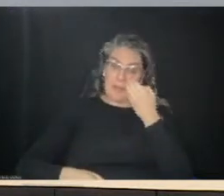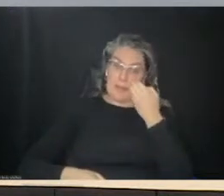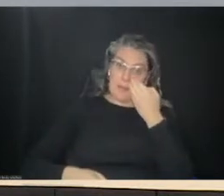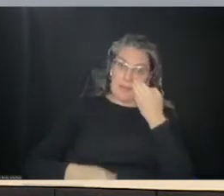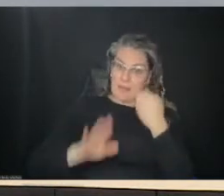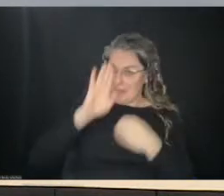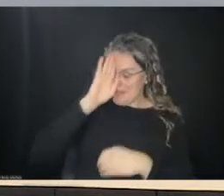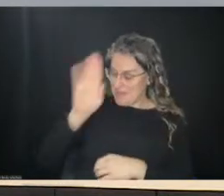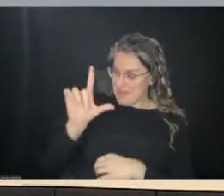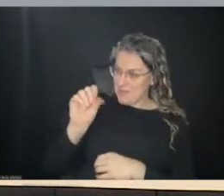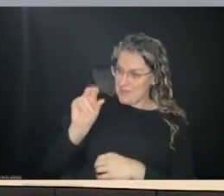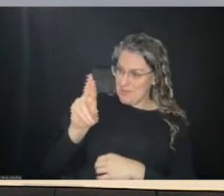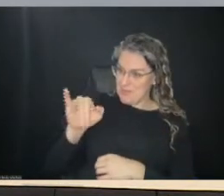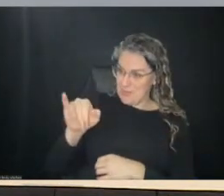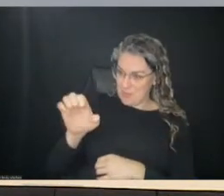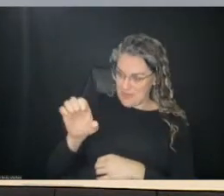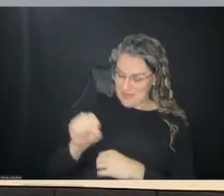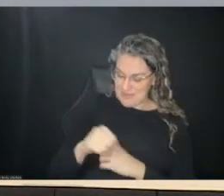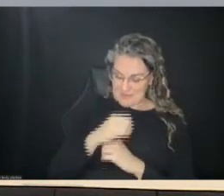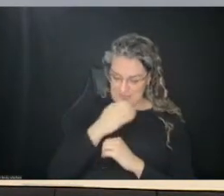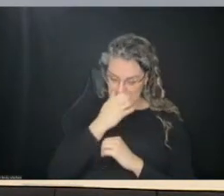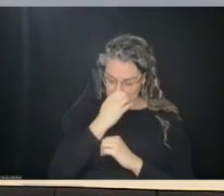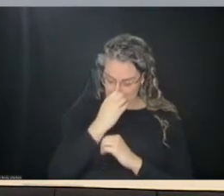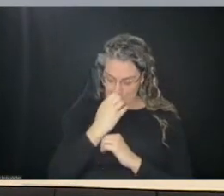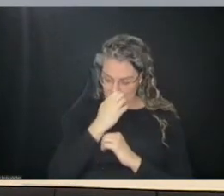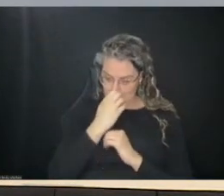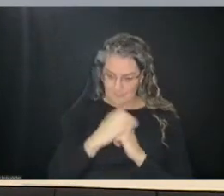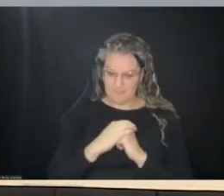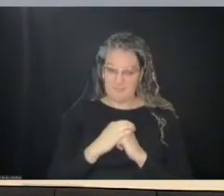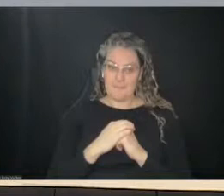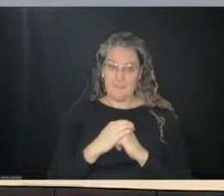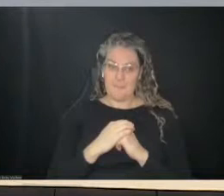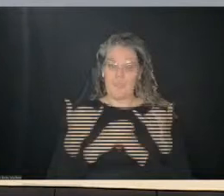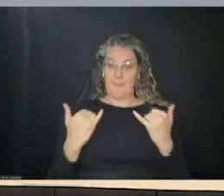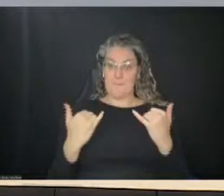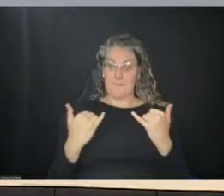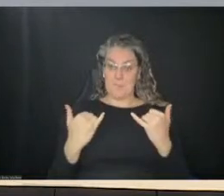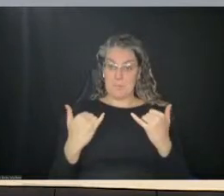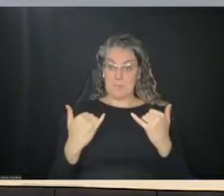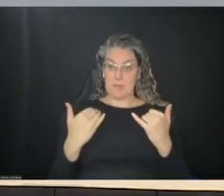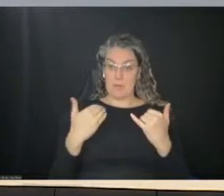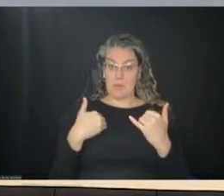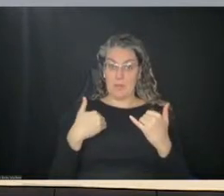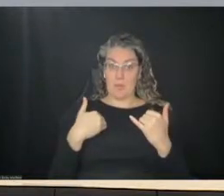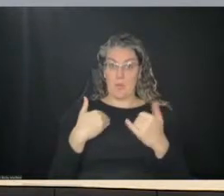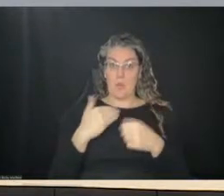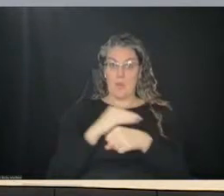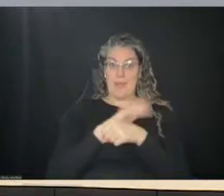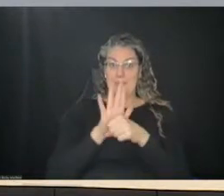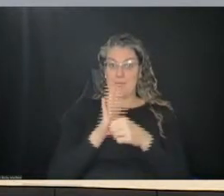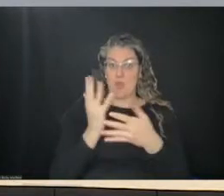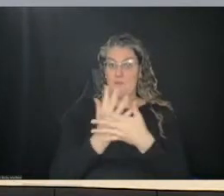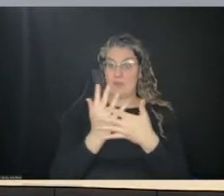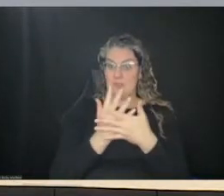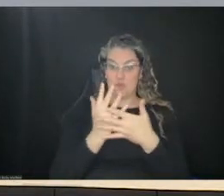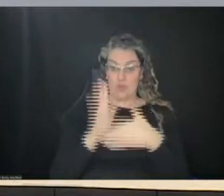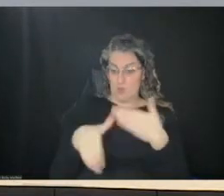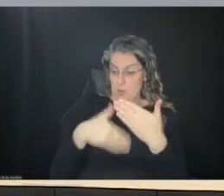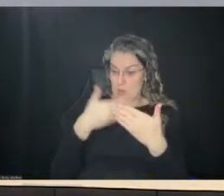couple of things. One, we already have screening at the point of entry. So we actually